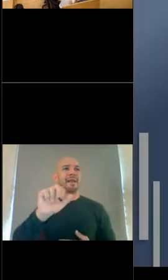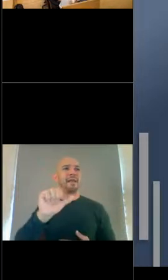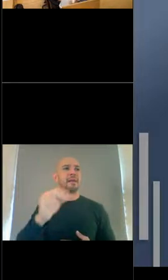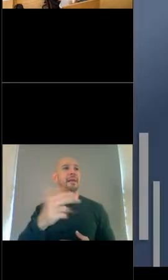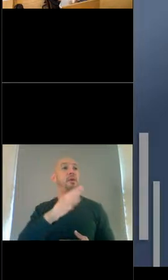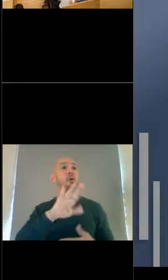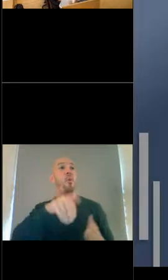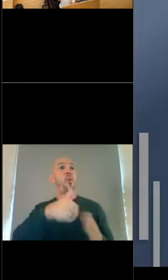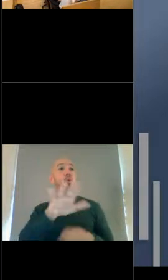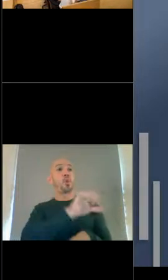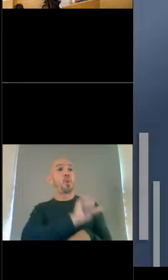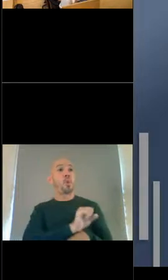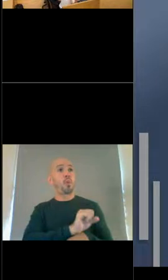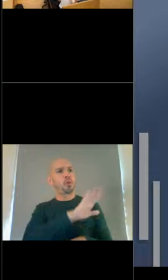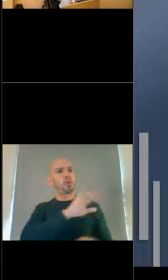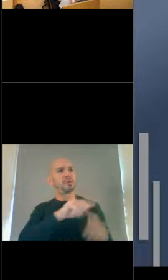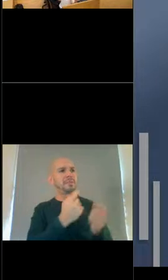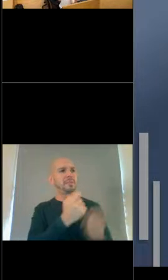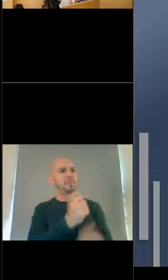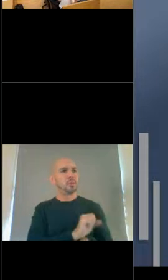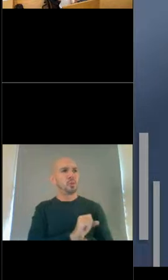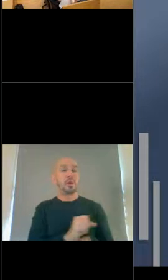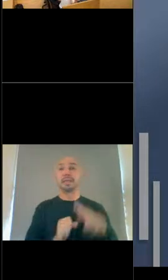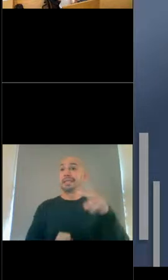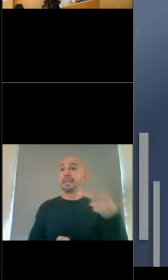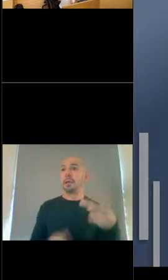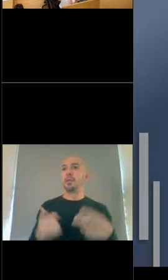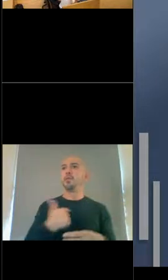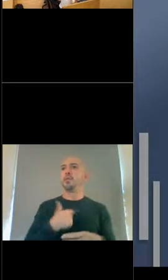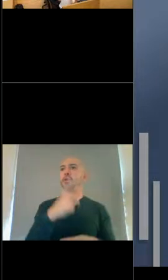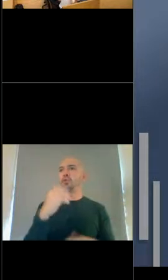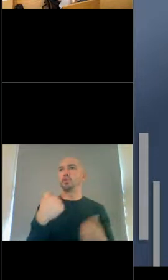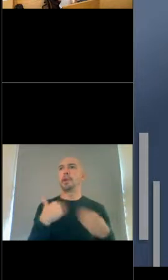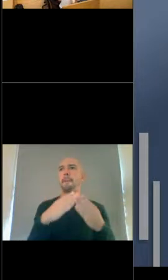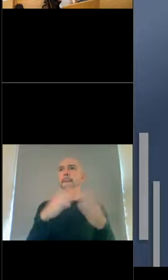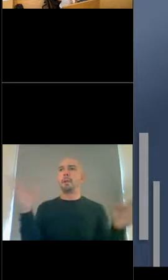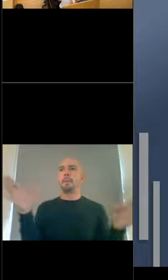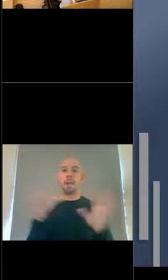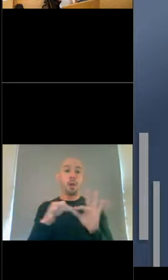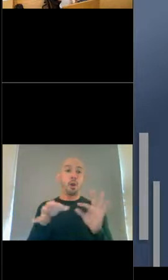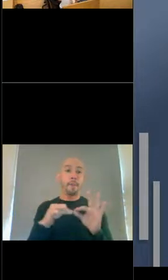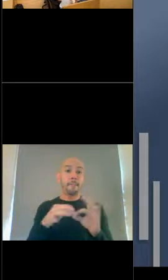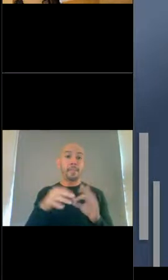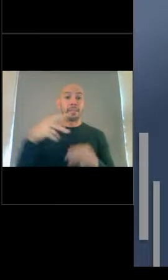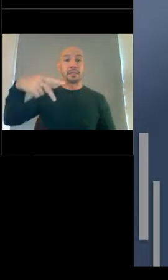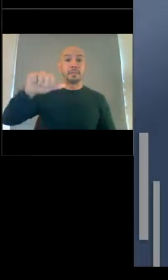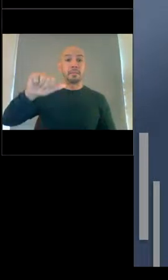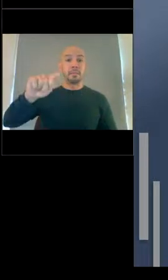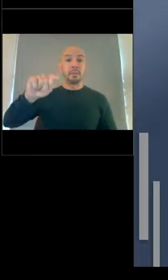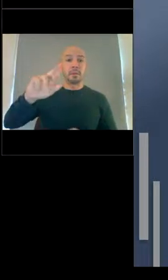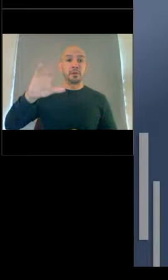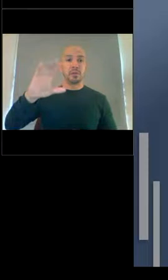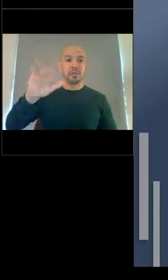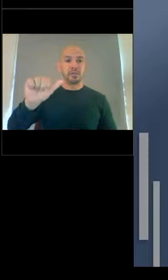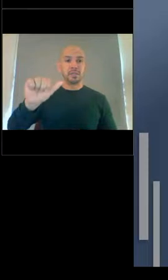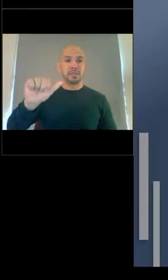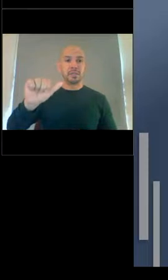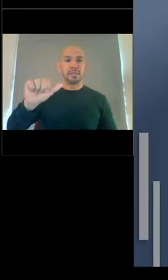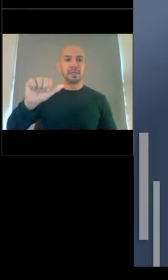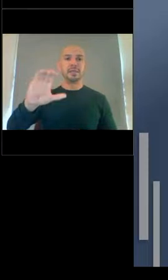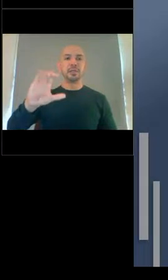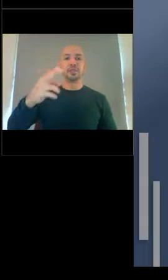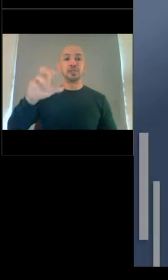team's work second thank you so we do have public comment uh patricia chen from la metro